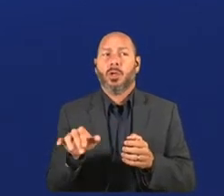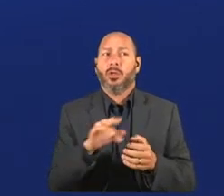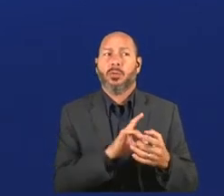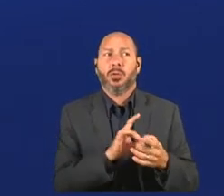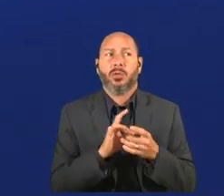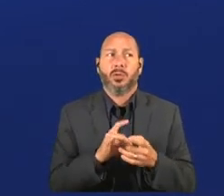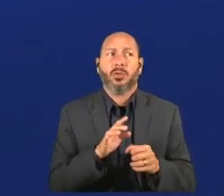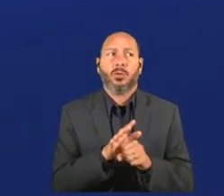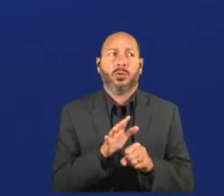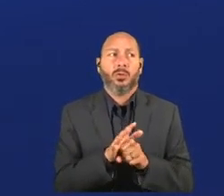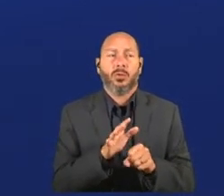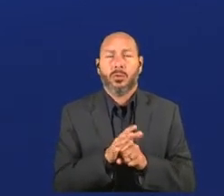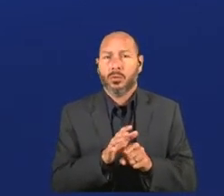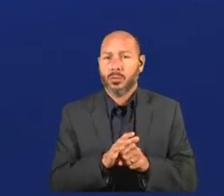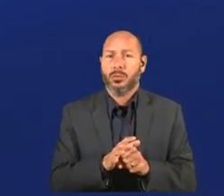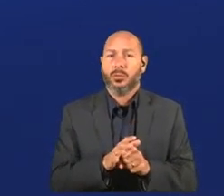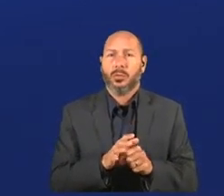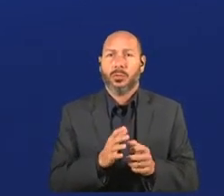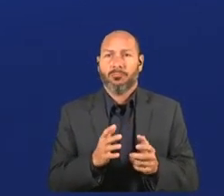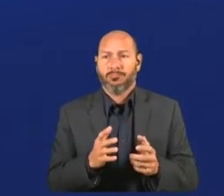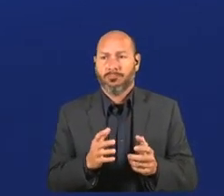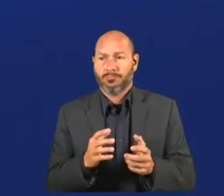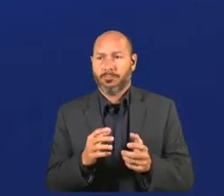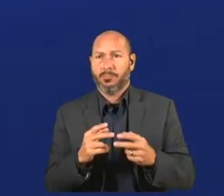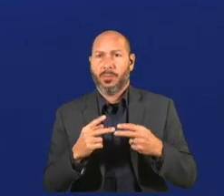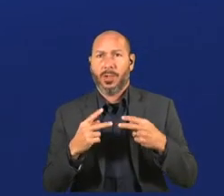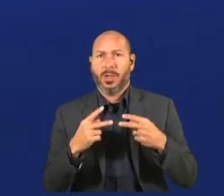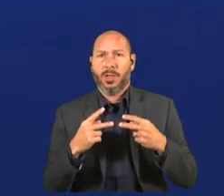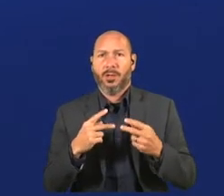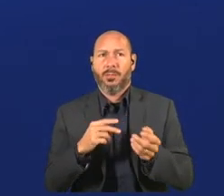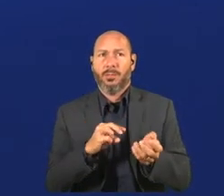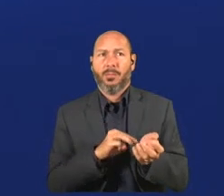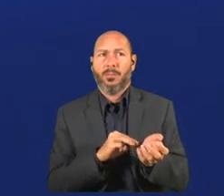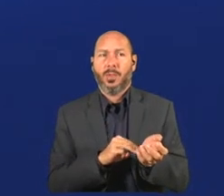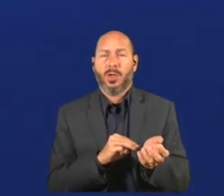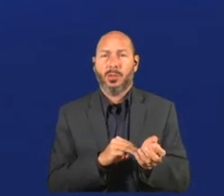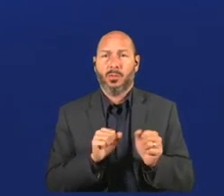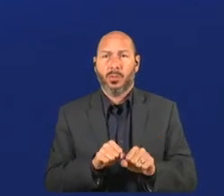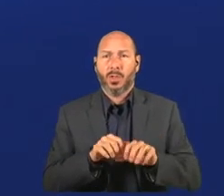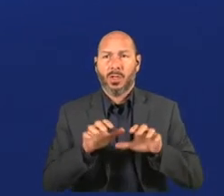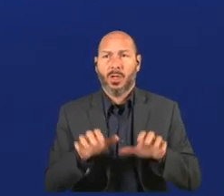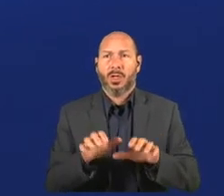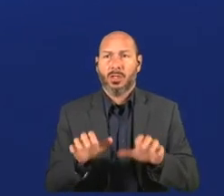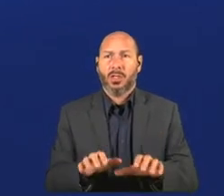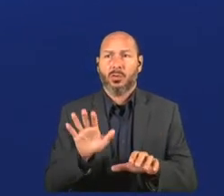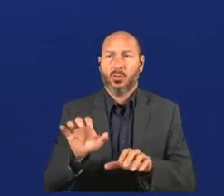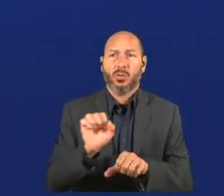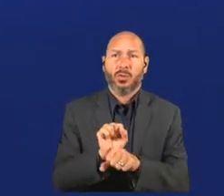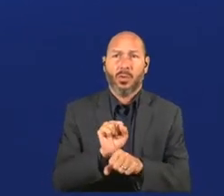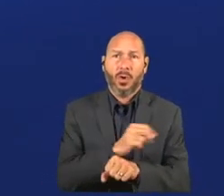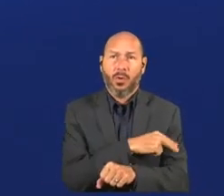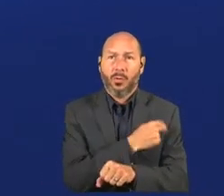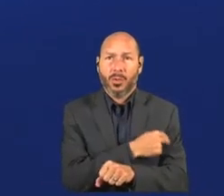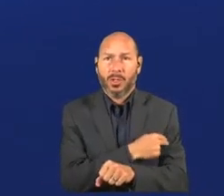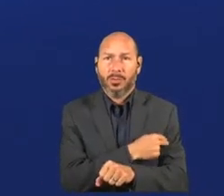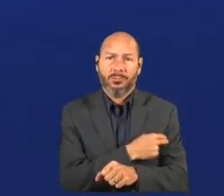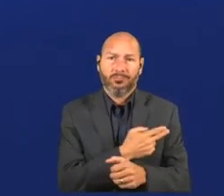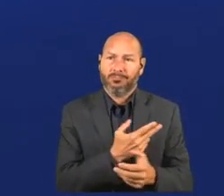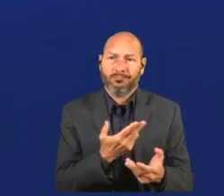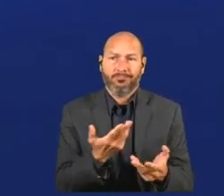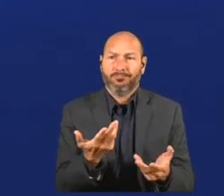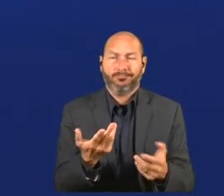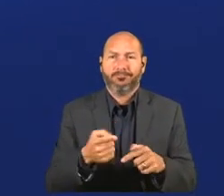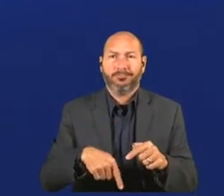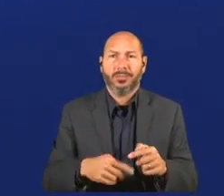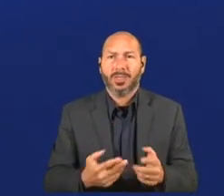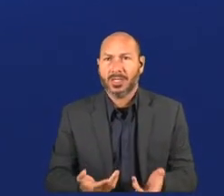physicians cannot perform the procedures they need to perform at hospitals. That leads